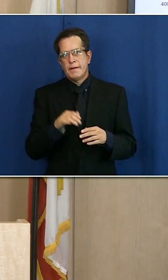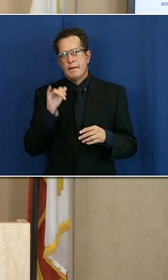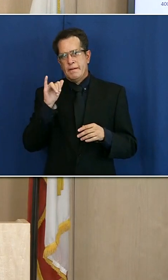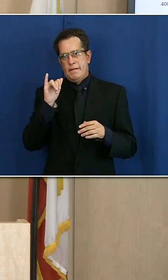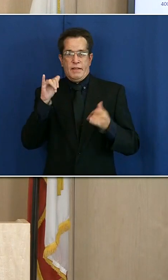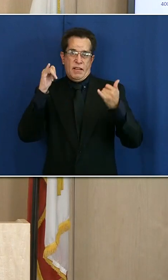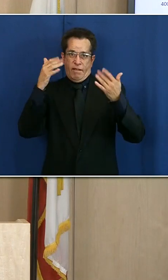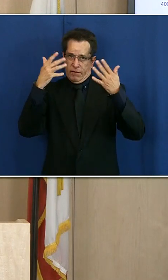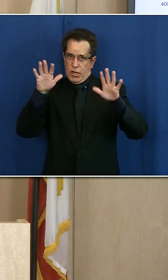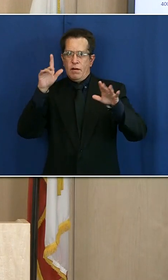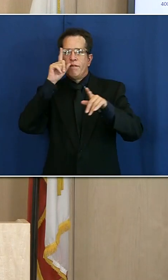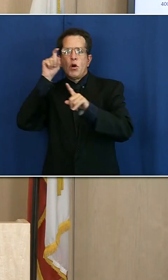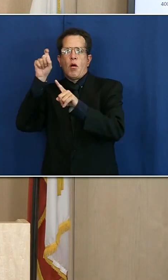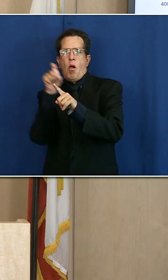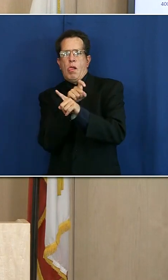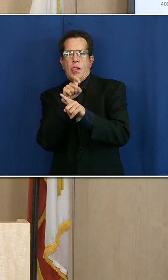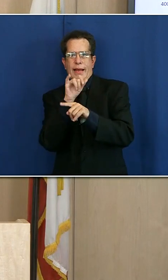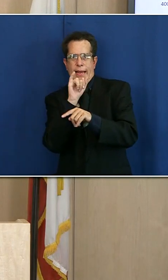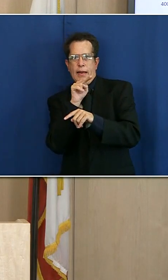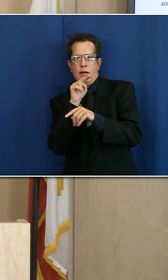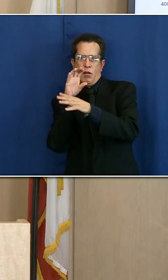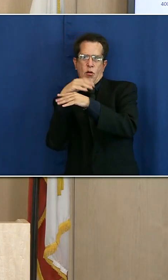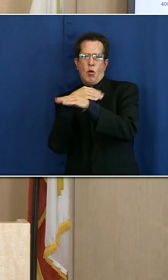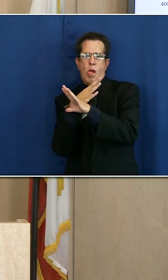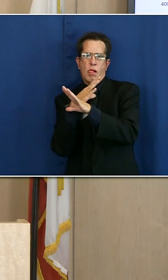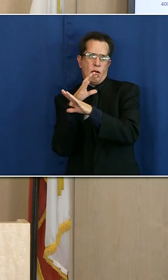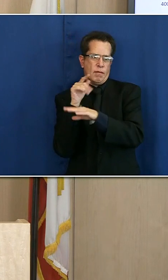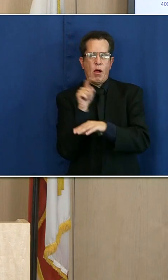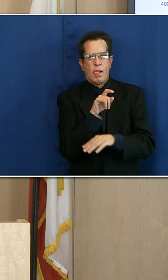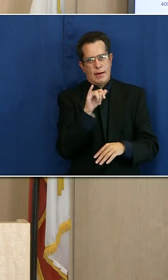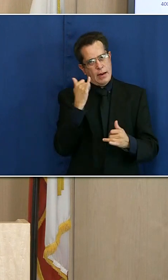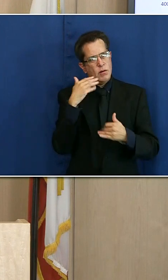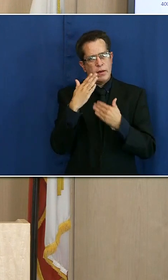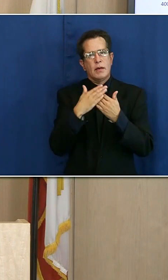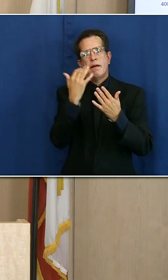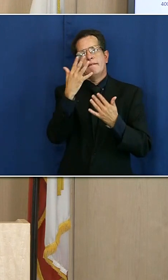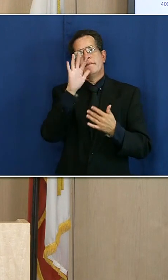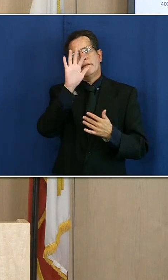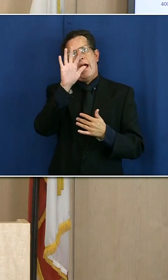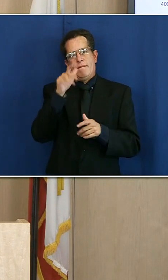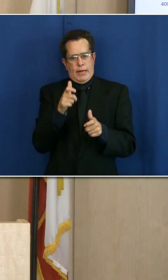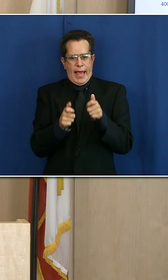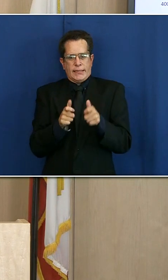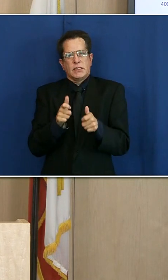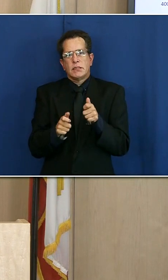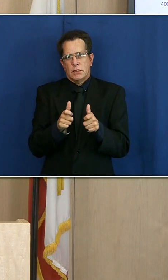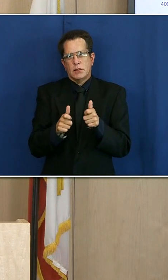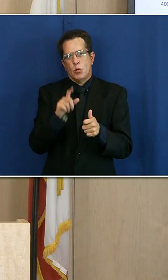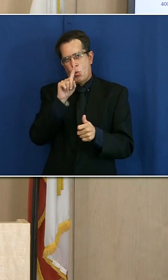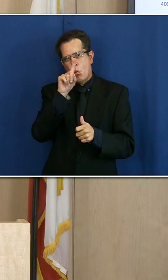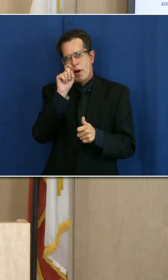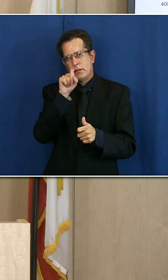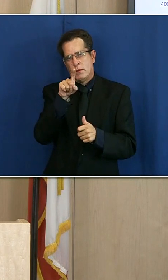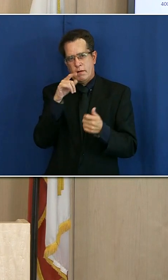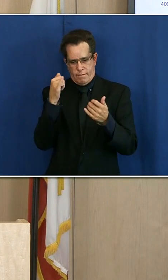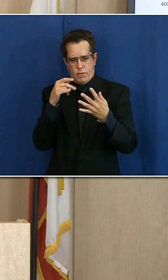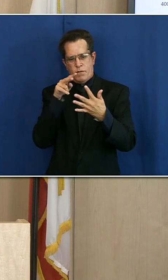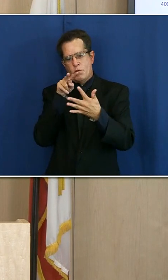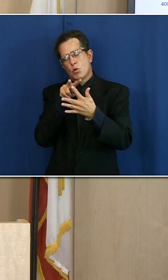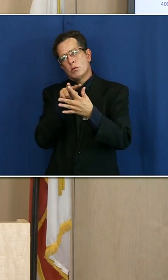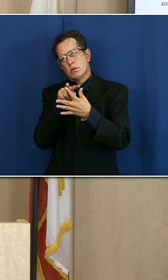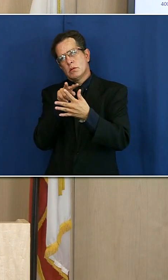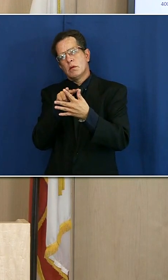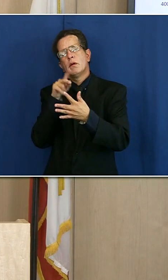Okay, that completes our phone-in questions. We do have, I think, 5 texted questions, and the first couple of ones are going to deal with